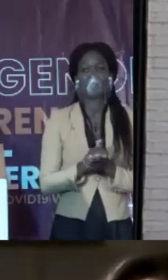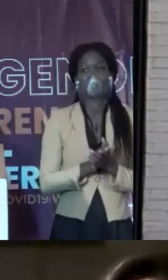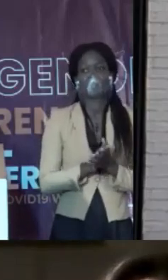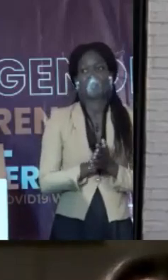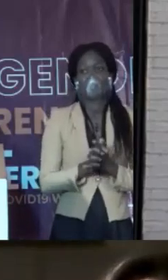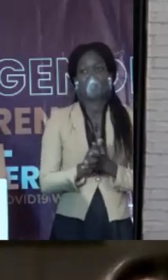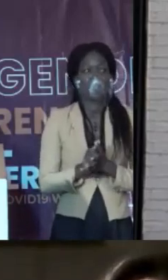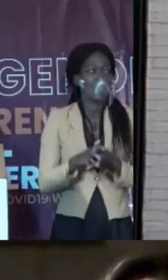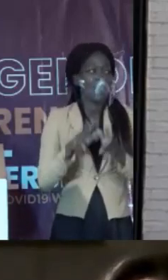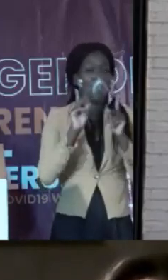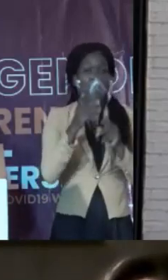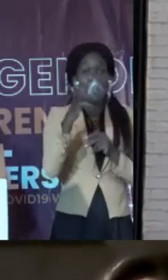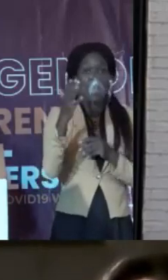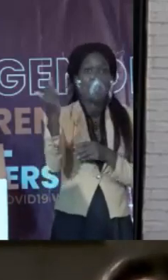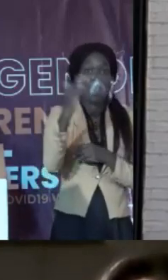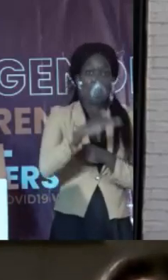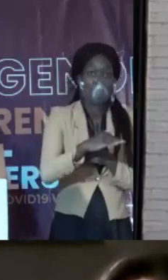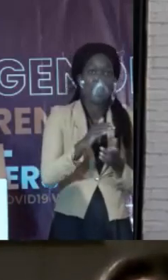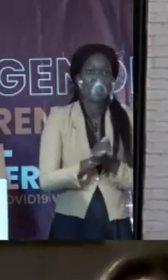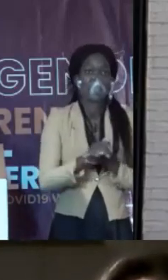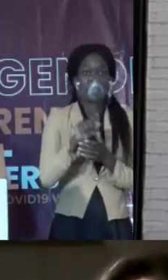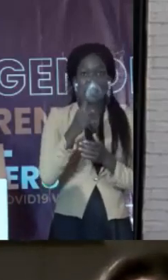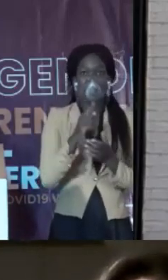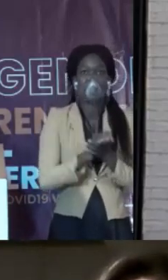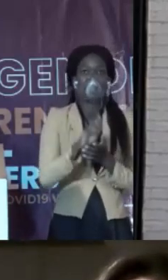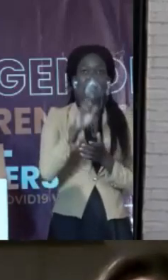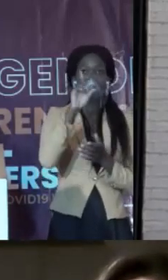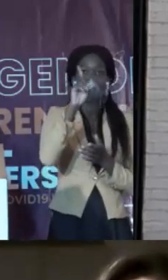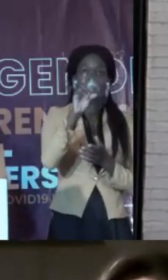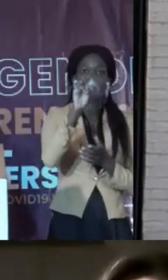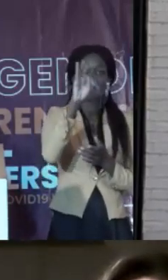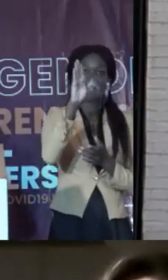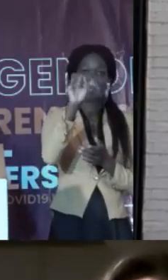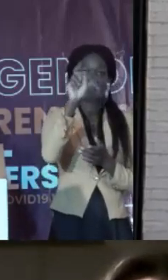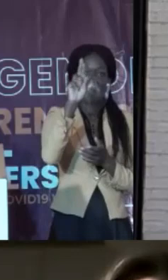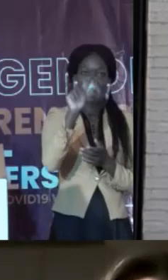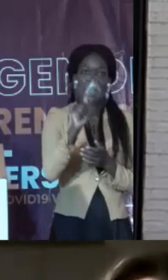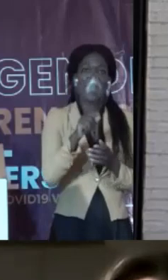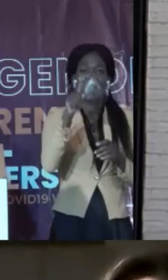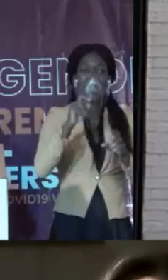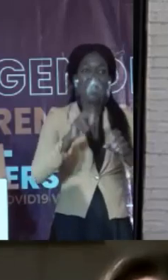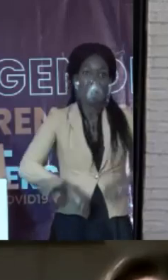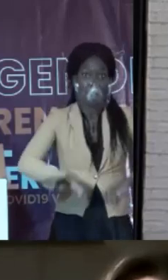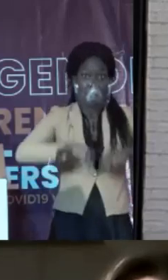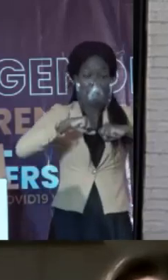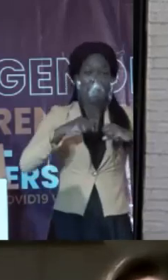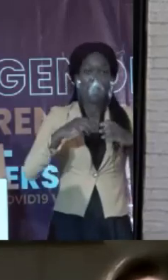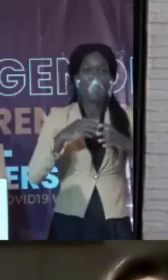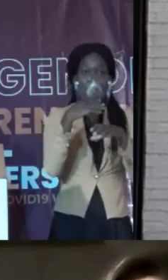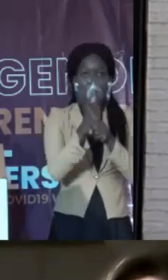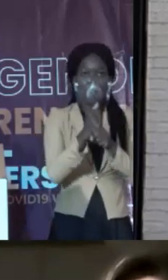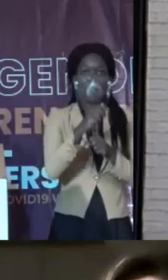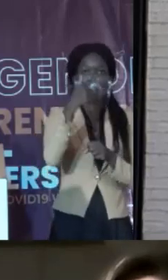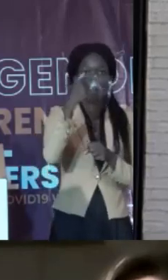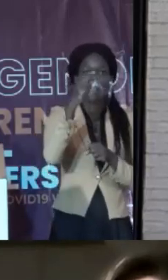Another panelist that we have is Quiver Dibara. She's the Chief Executive Officer of Trocaire.